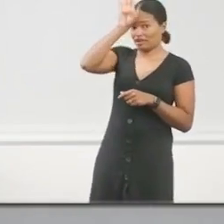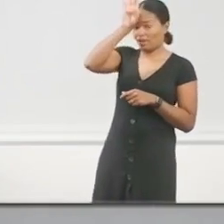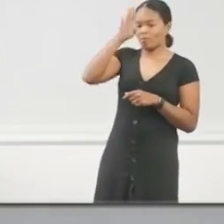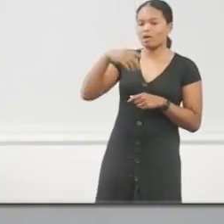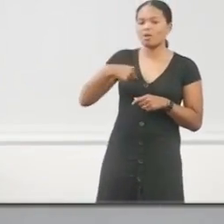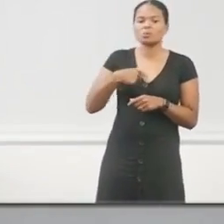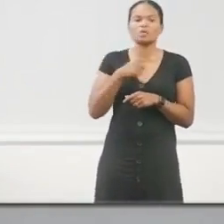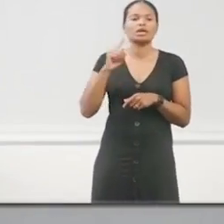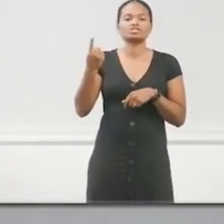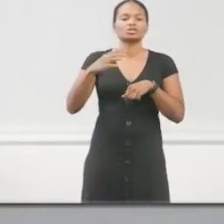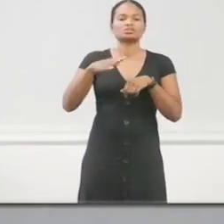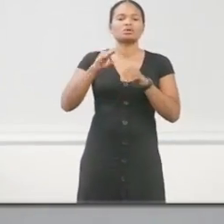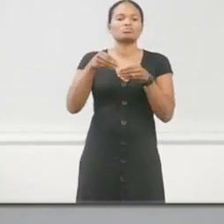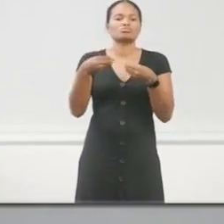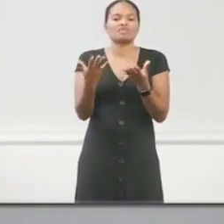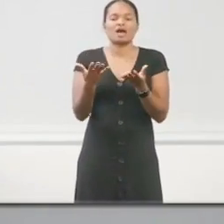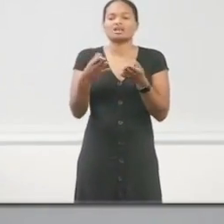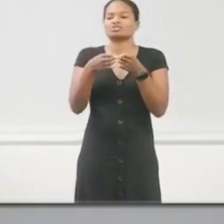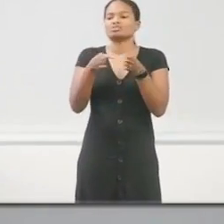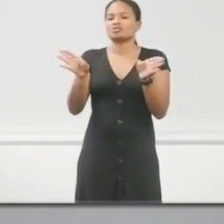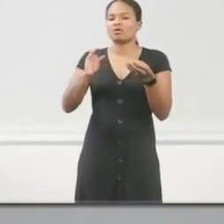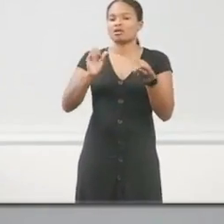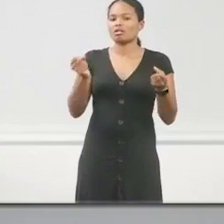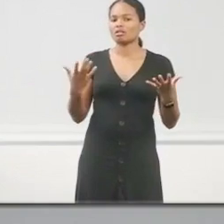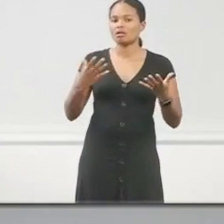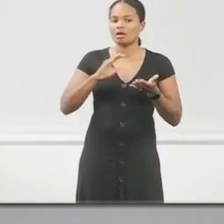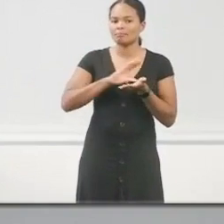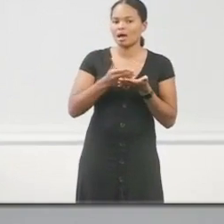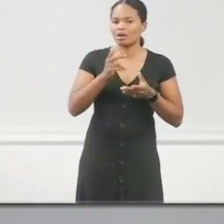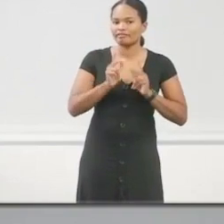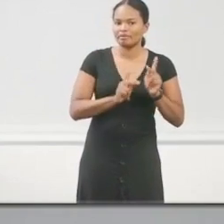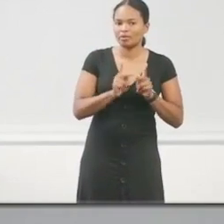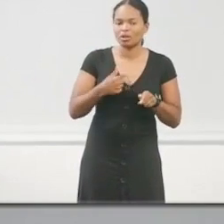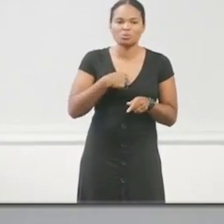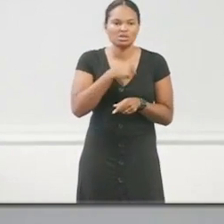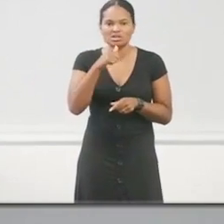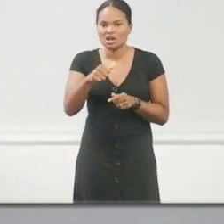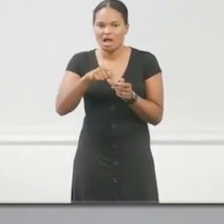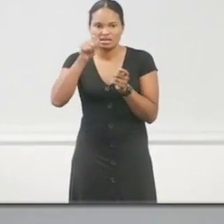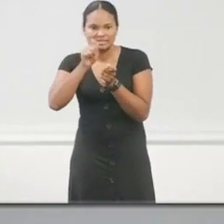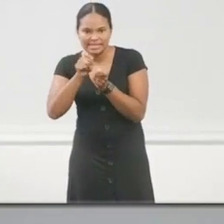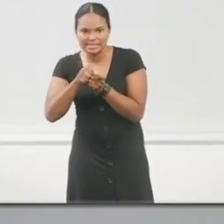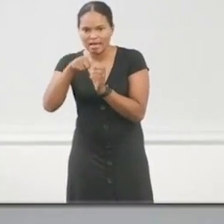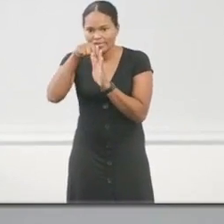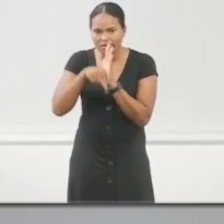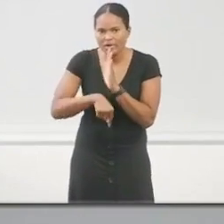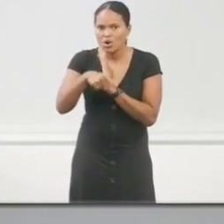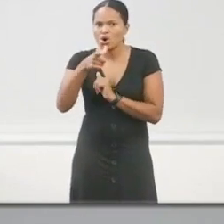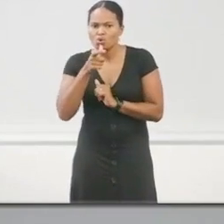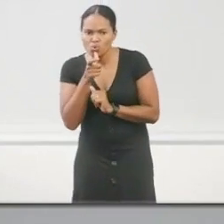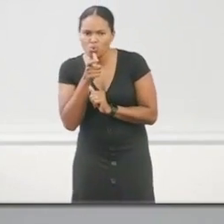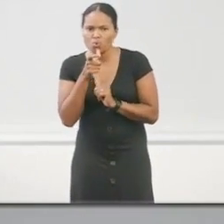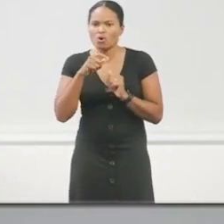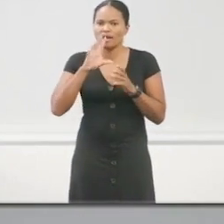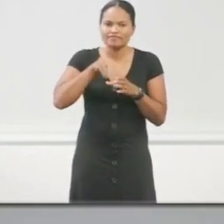the general number of people, right? We're not going to go into the detail of saying that who it was. We're going